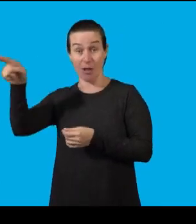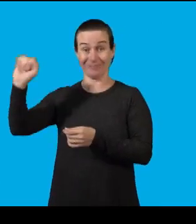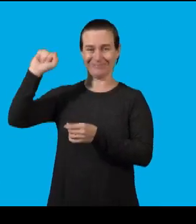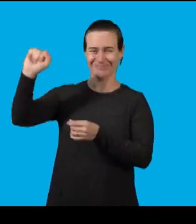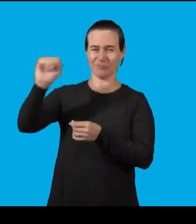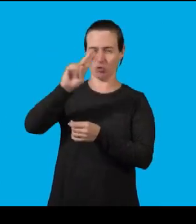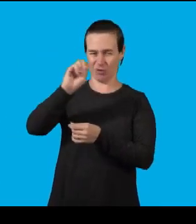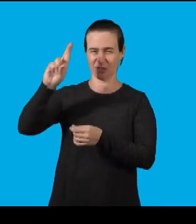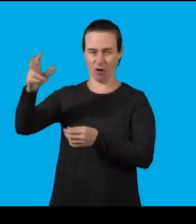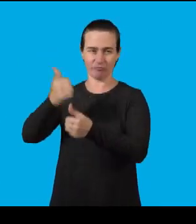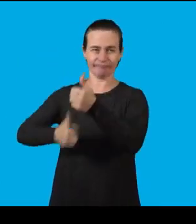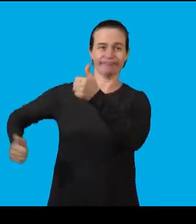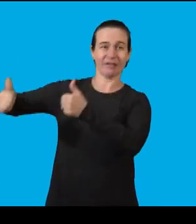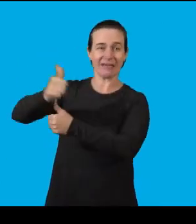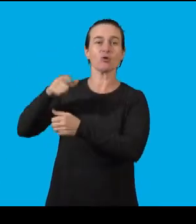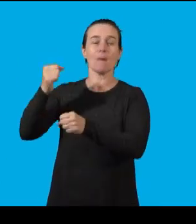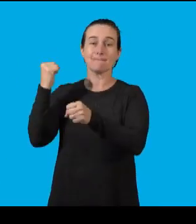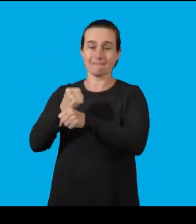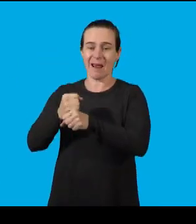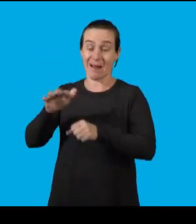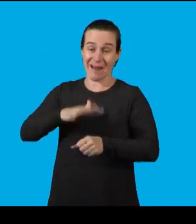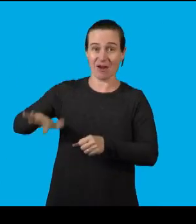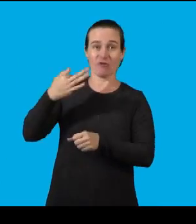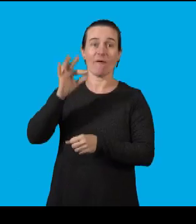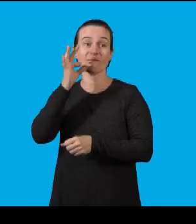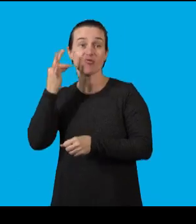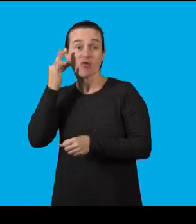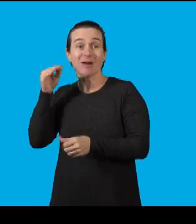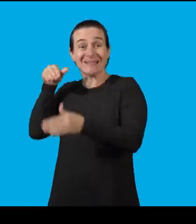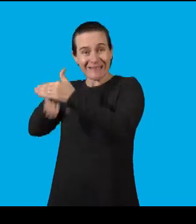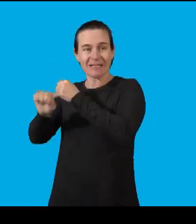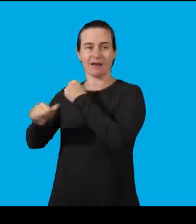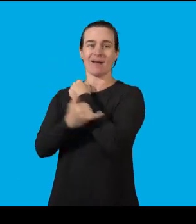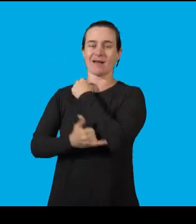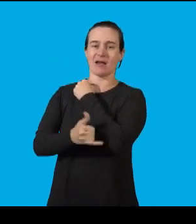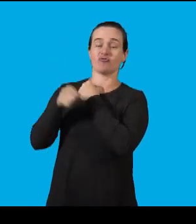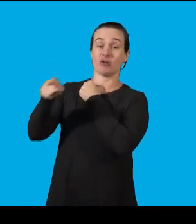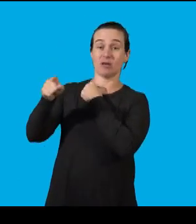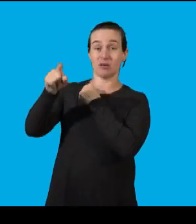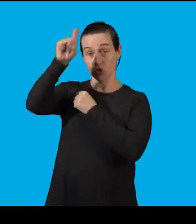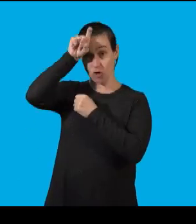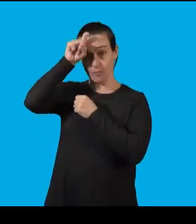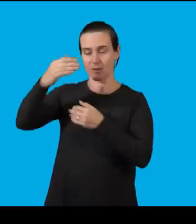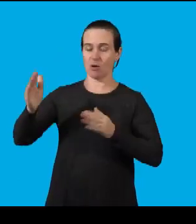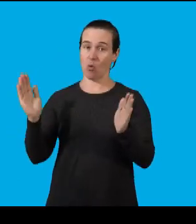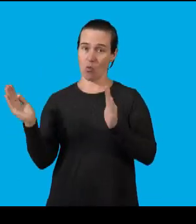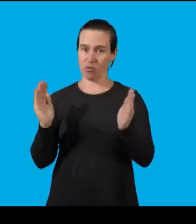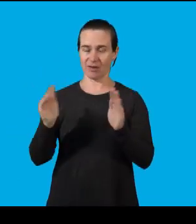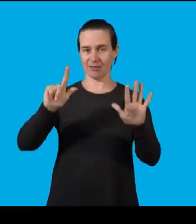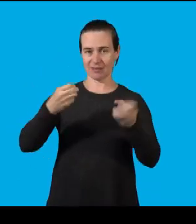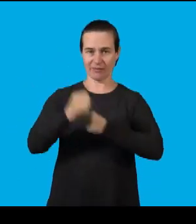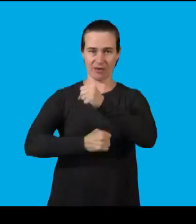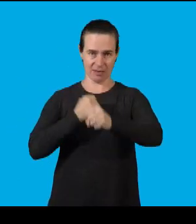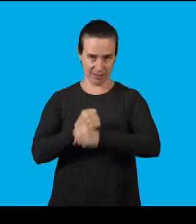invasions and 2 defeats at the hands of Germany within 70 years. So the solution